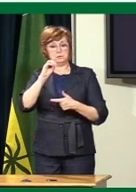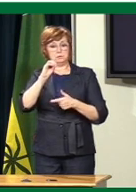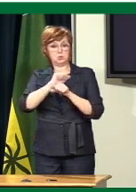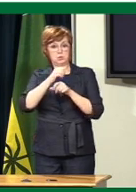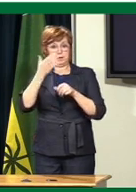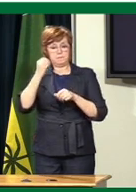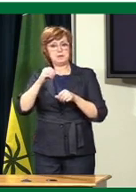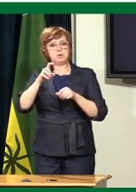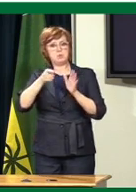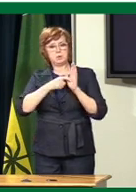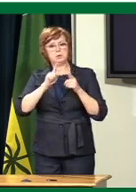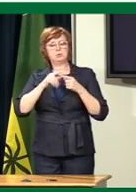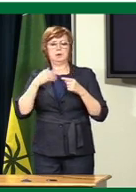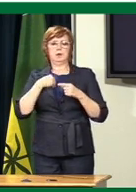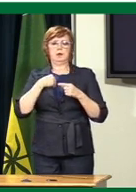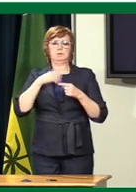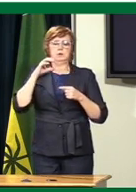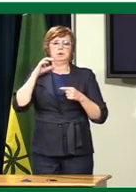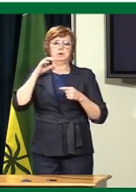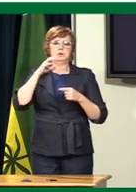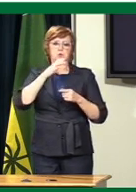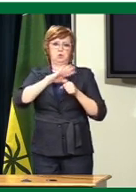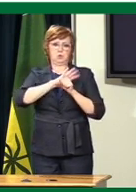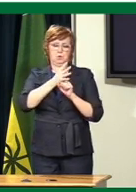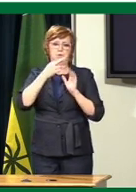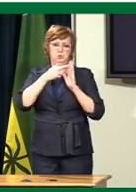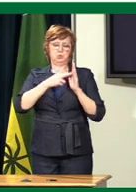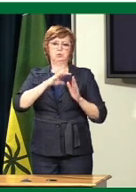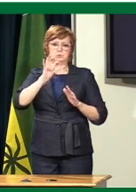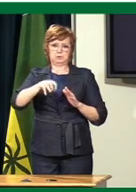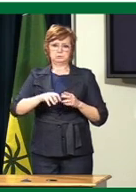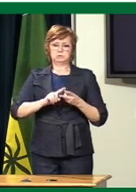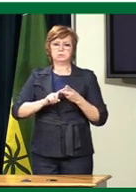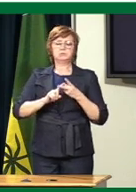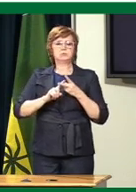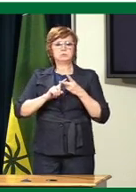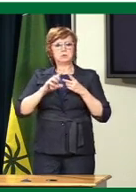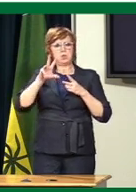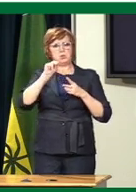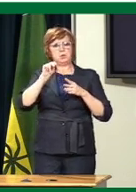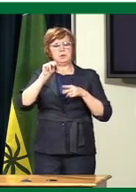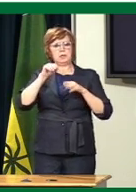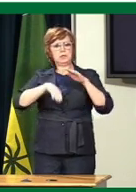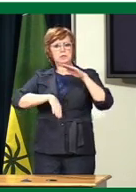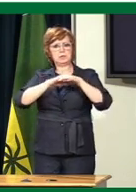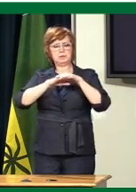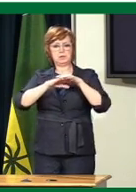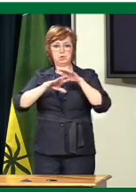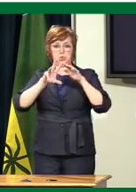limits now are less than 30. So we have had super spreader events in various settings, including places of